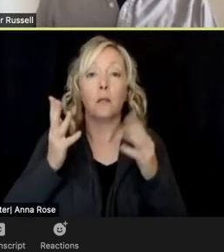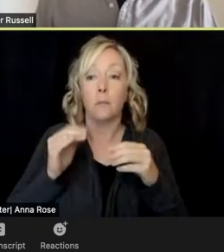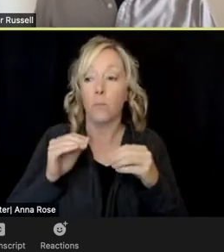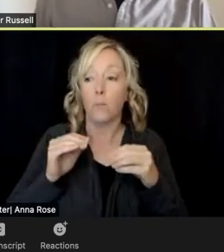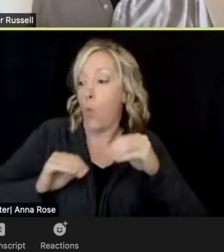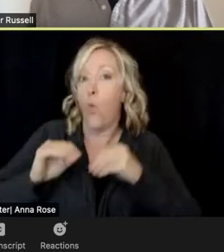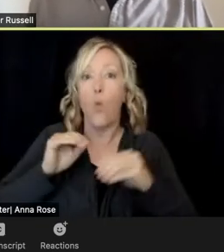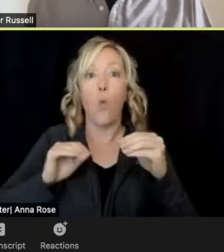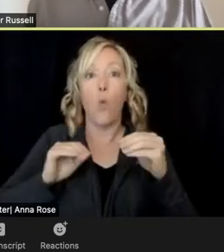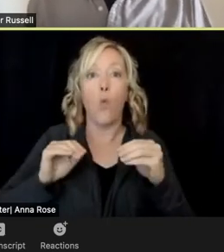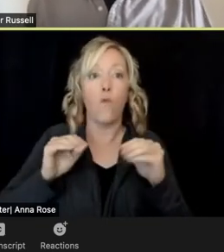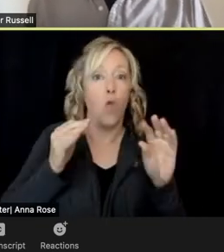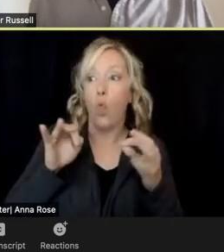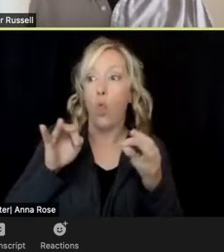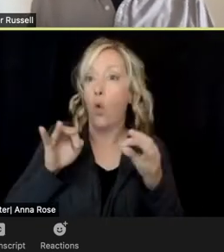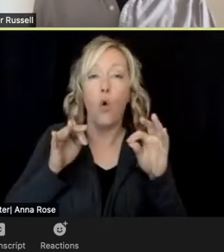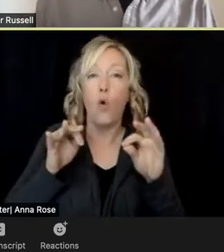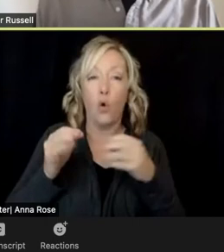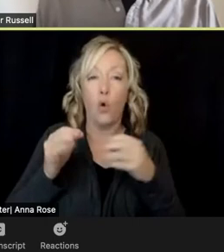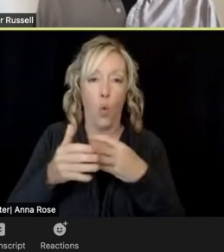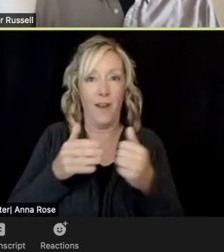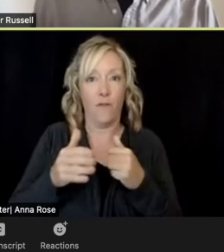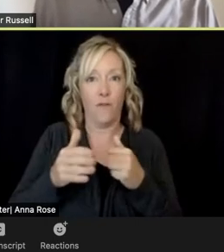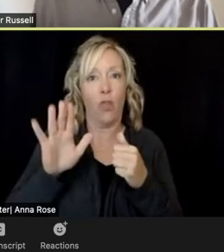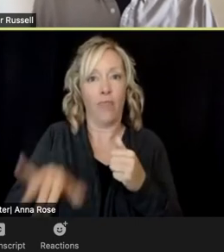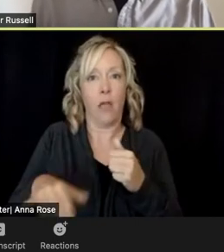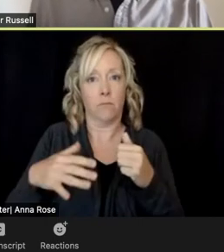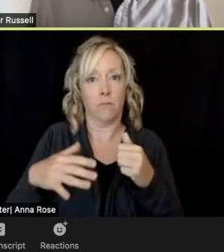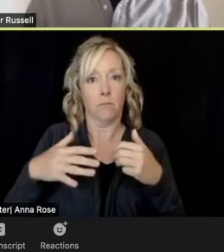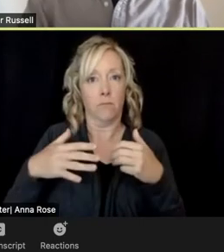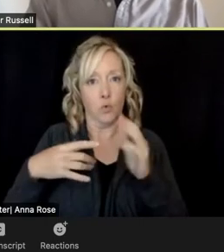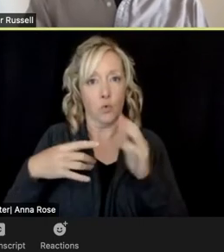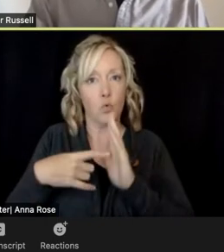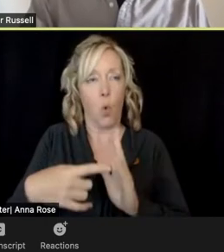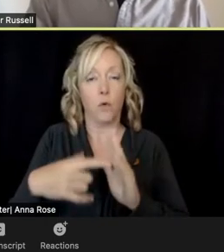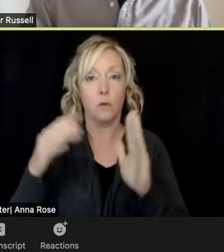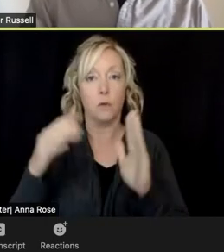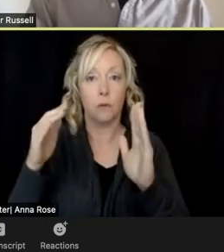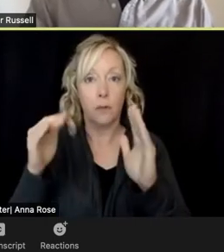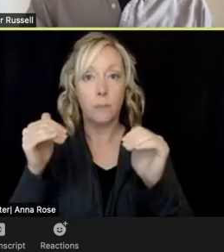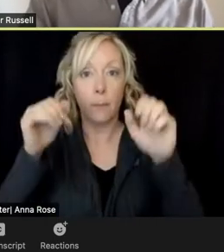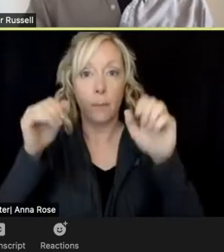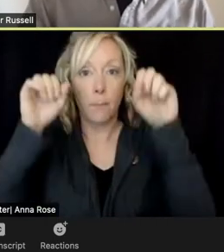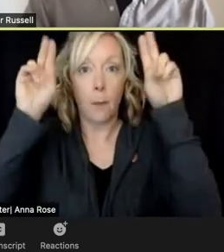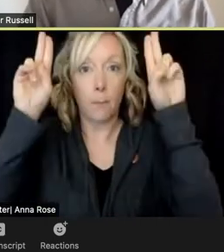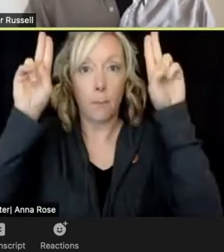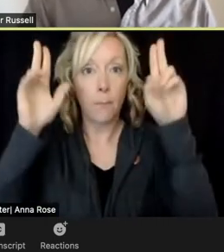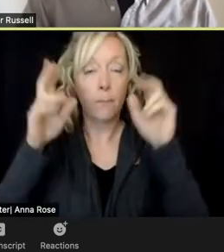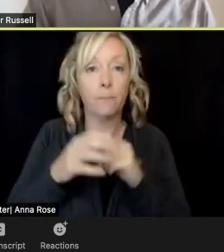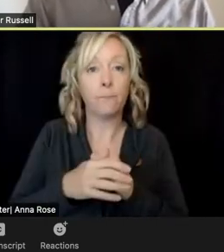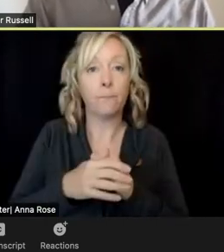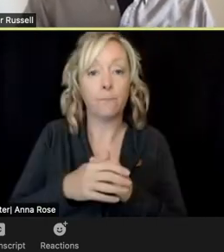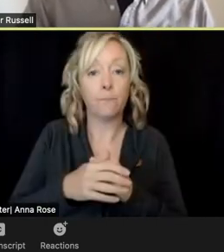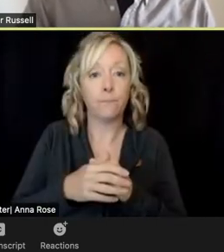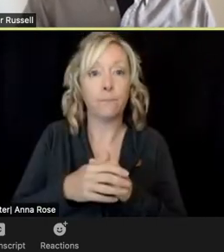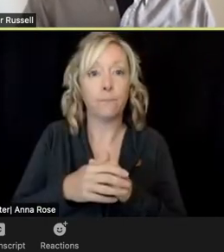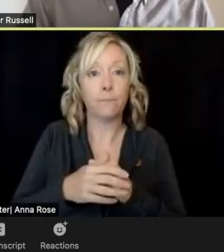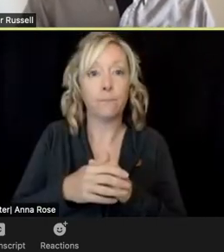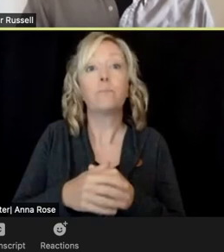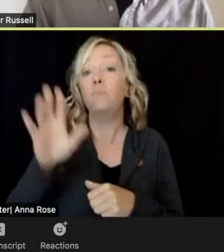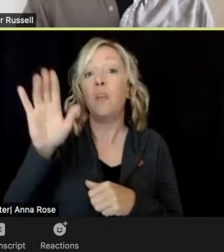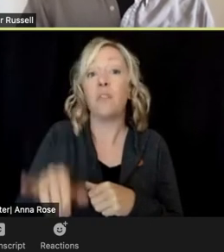it is, it's anticipation. Okay, and involve the family in